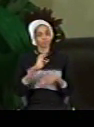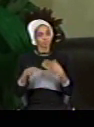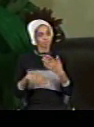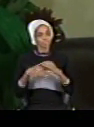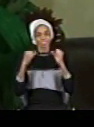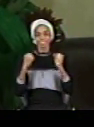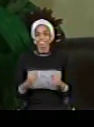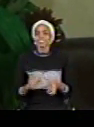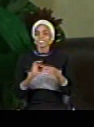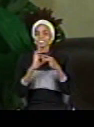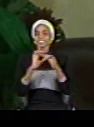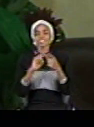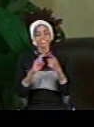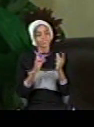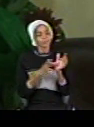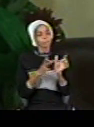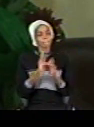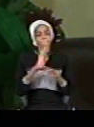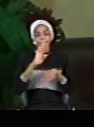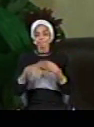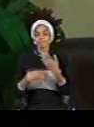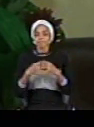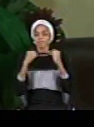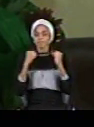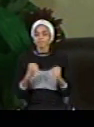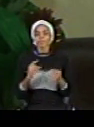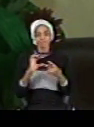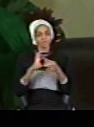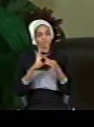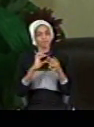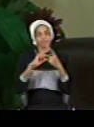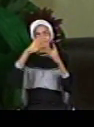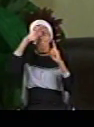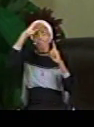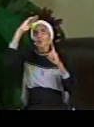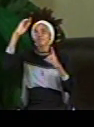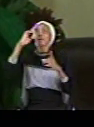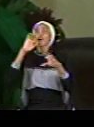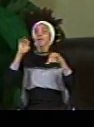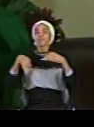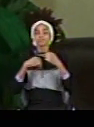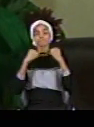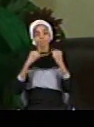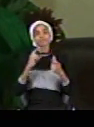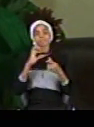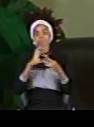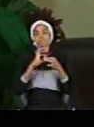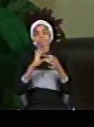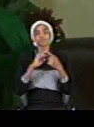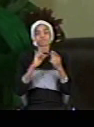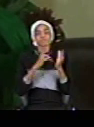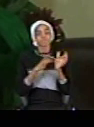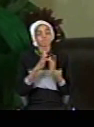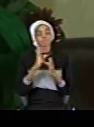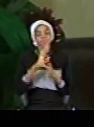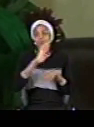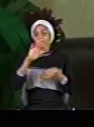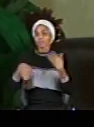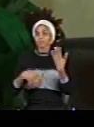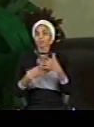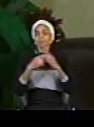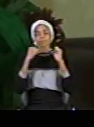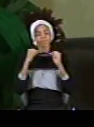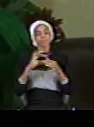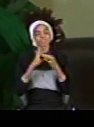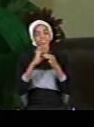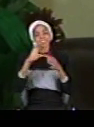Belongs to Jesus, all power belongs to him. All power belongs to Jesus, all power belongs